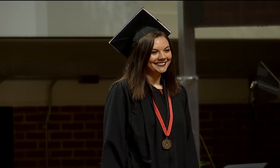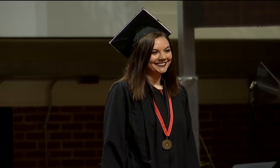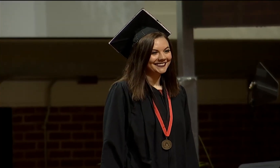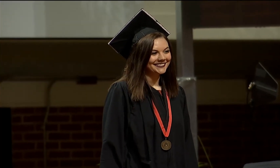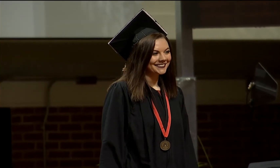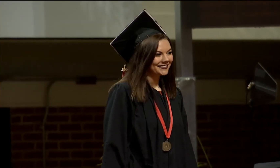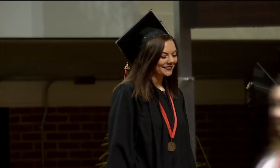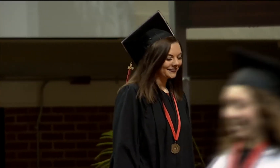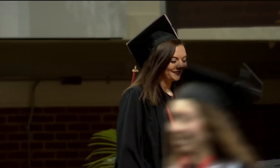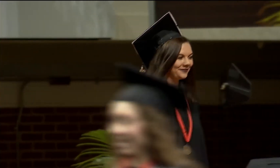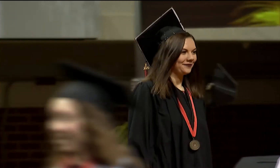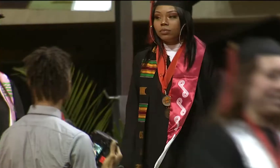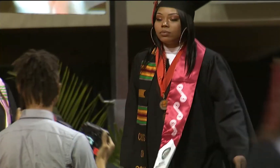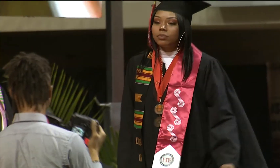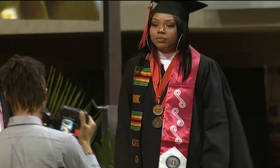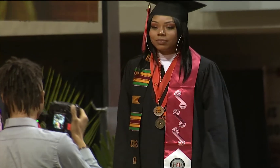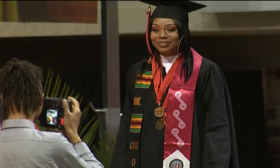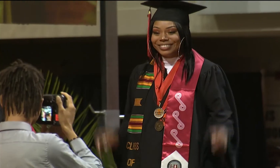Leanne Rowe.